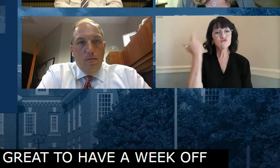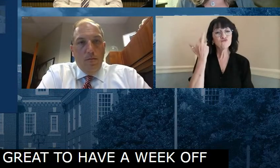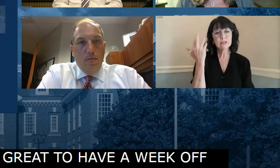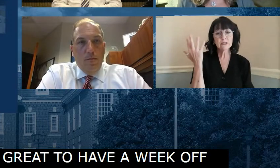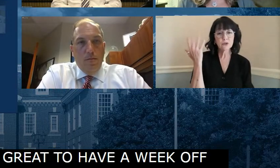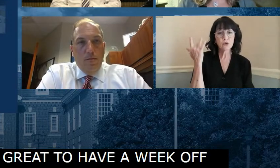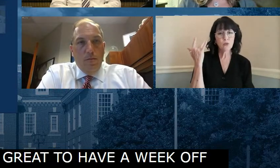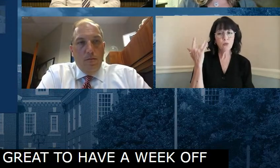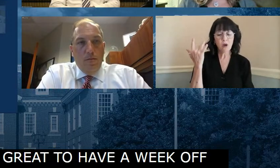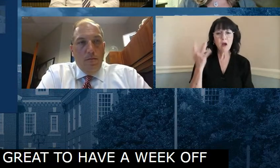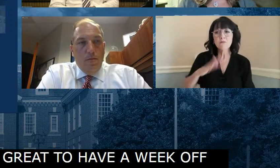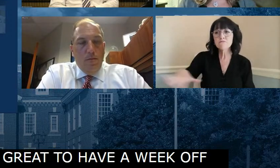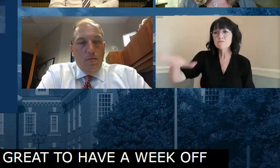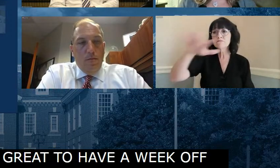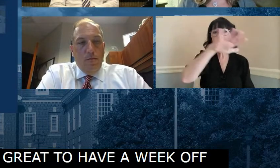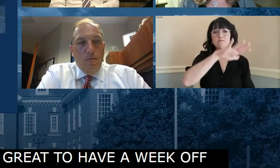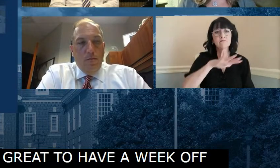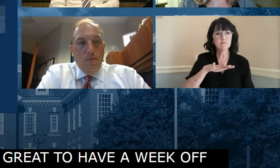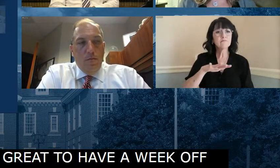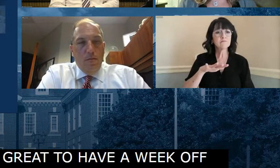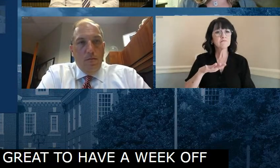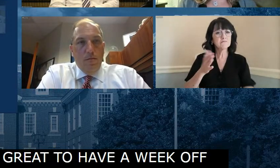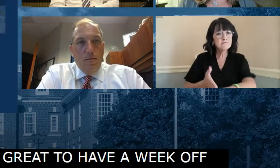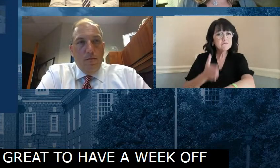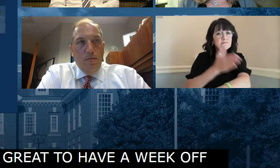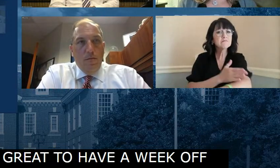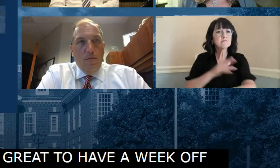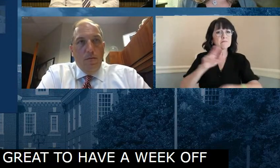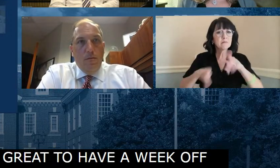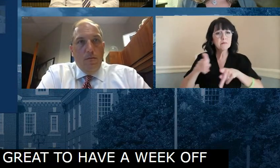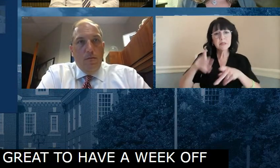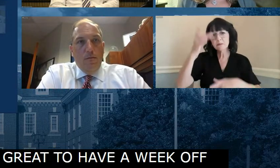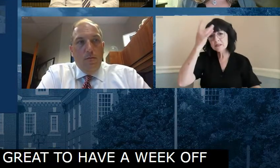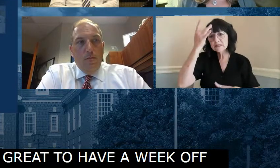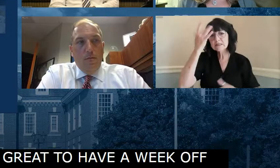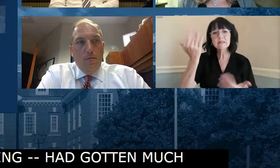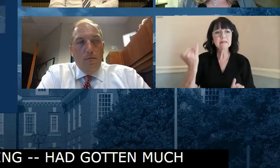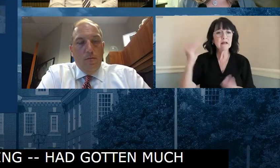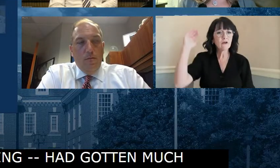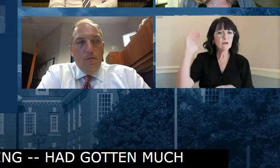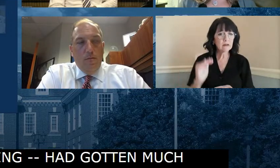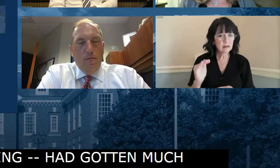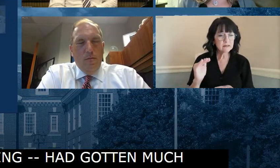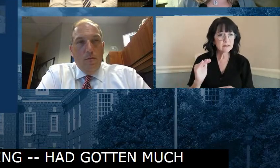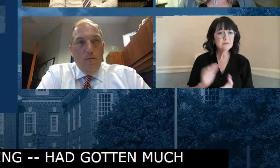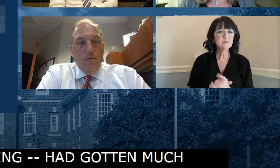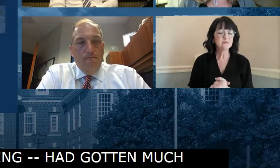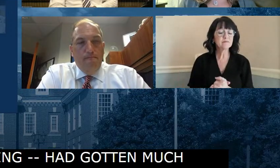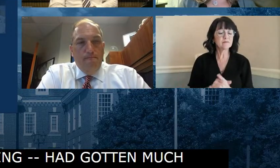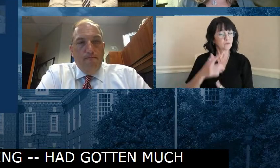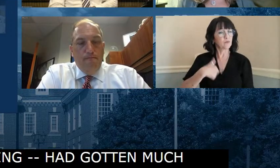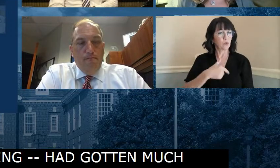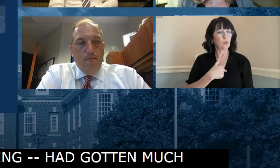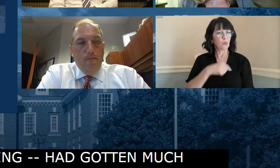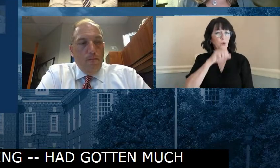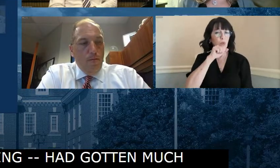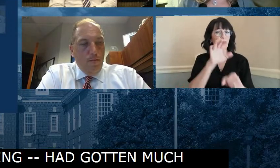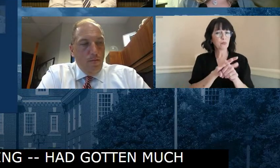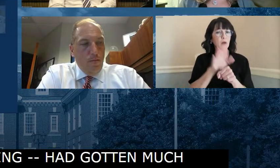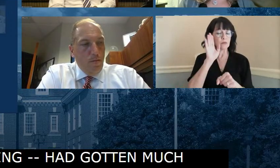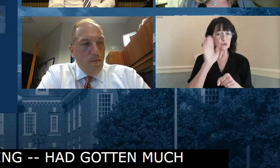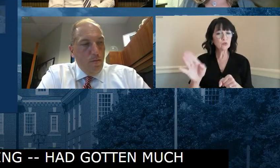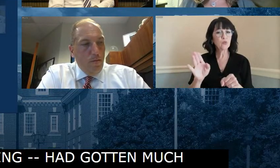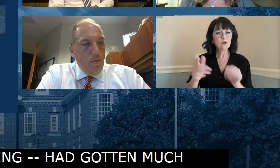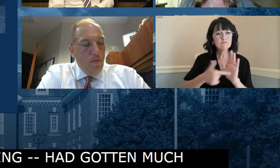in our state with respect to COVID-19. We did commit to periodically to do press briefings on